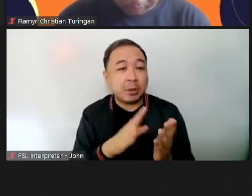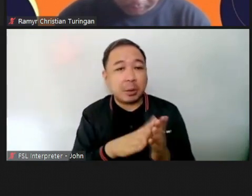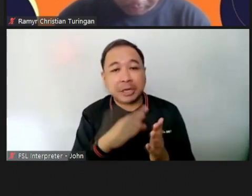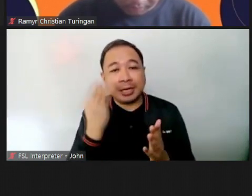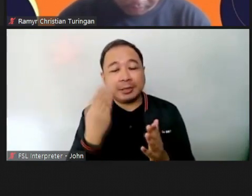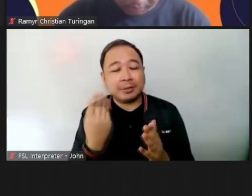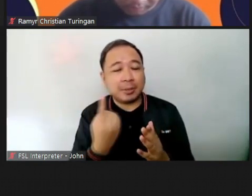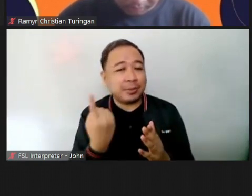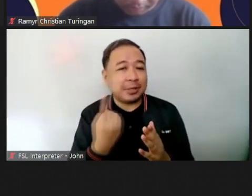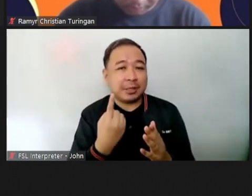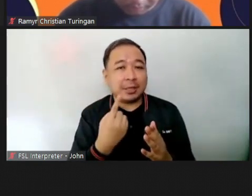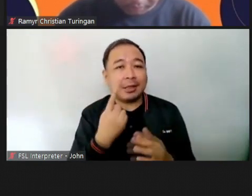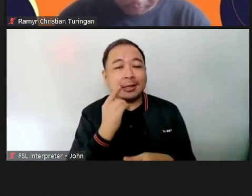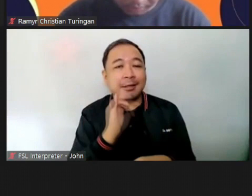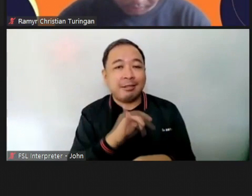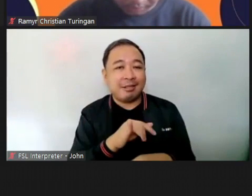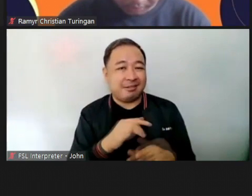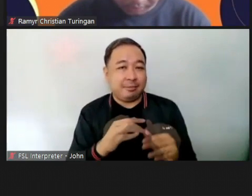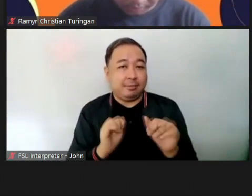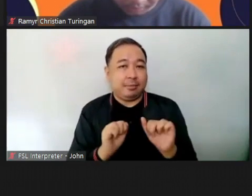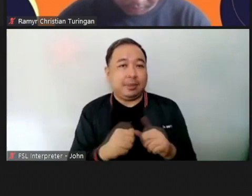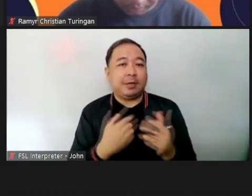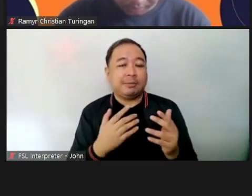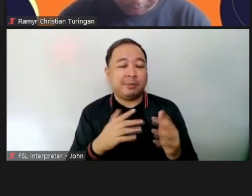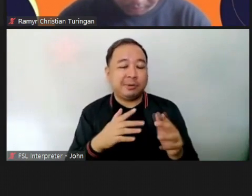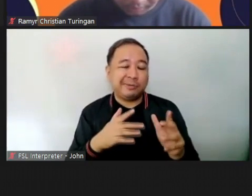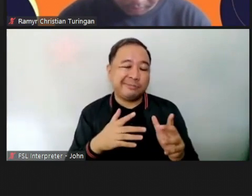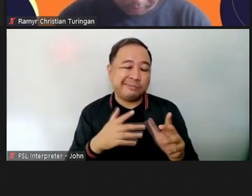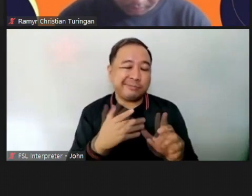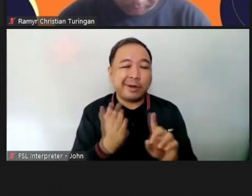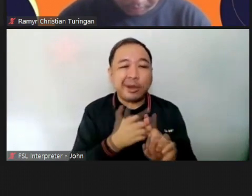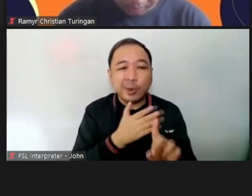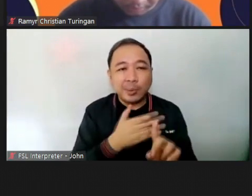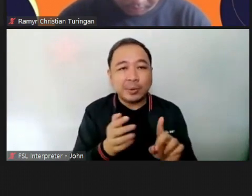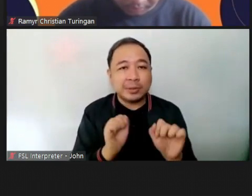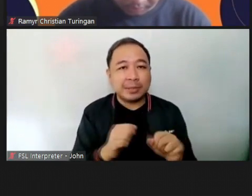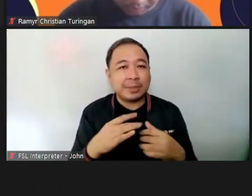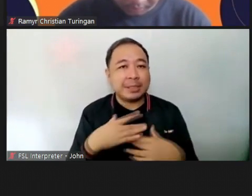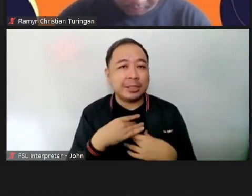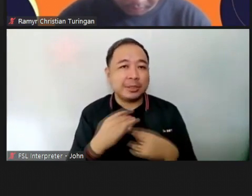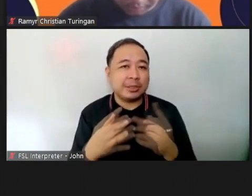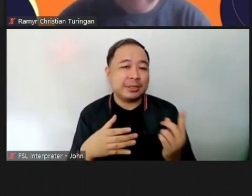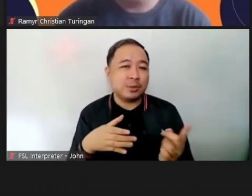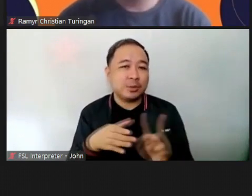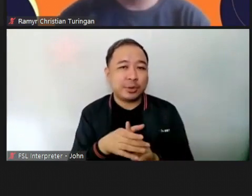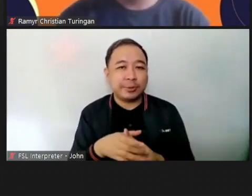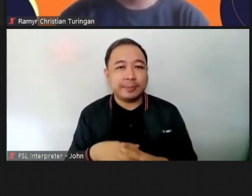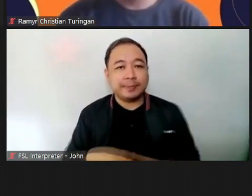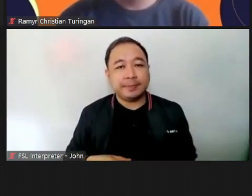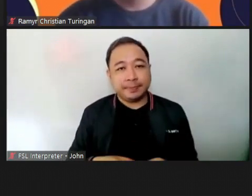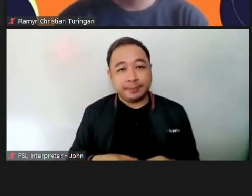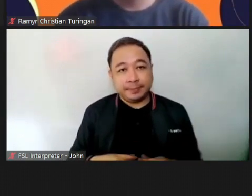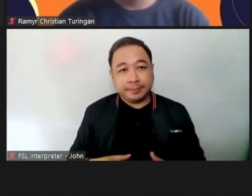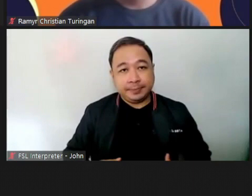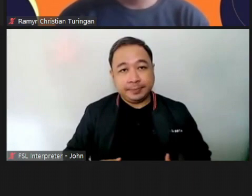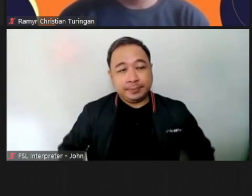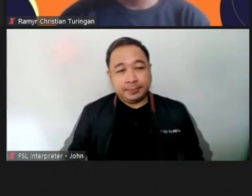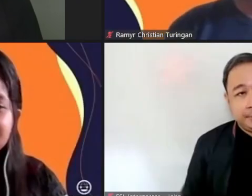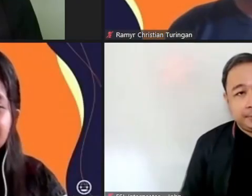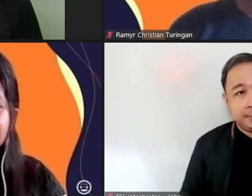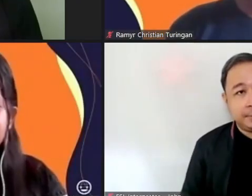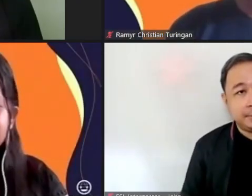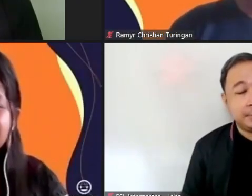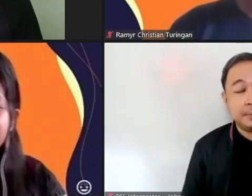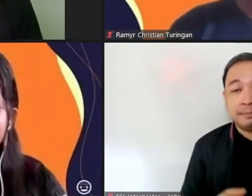I think that's how we could, of course, convince them to be interested and to join. That's it. Wow, very well